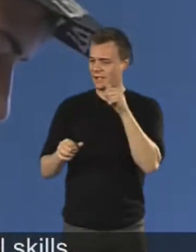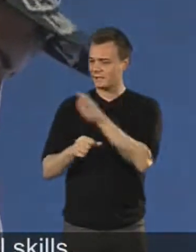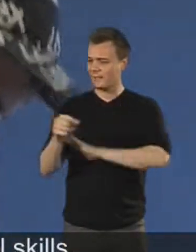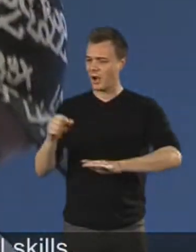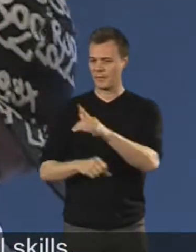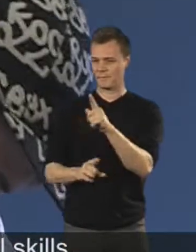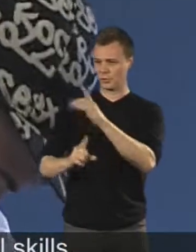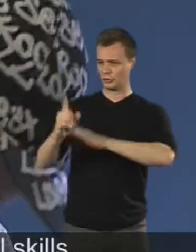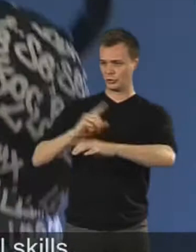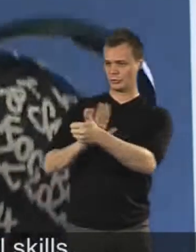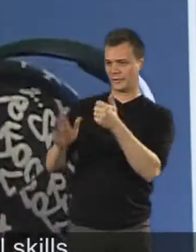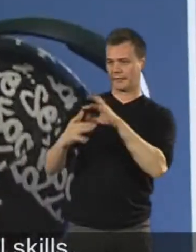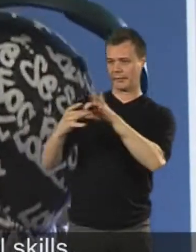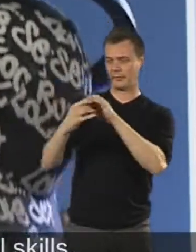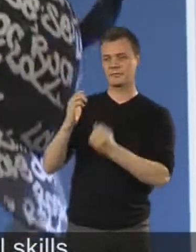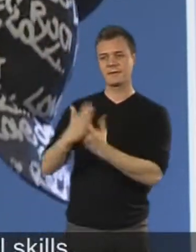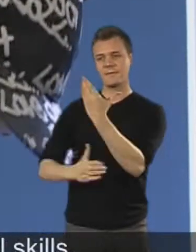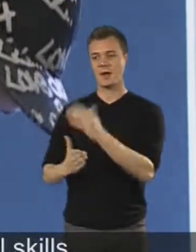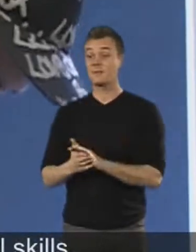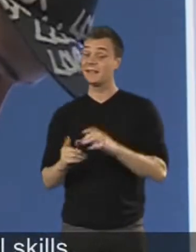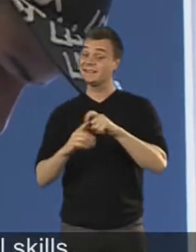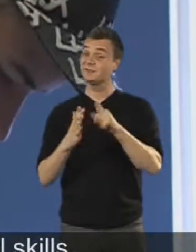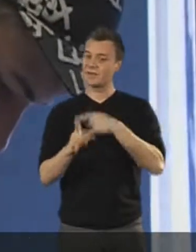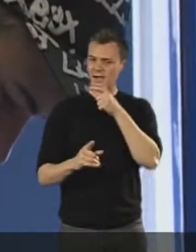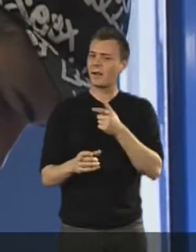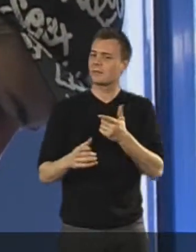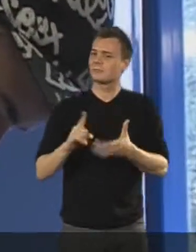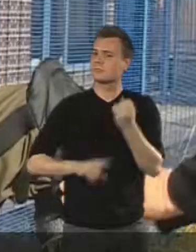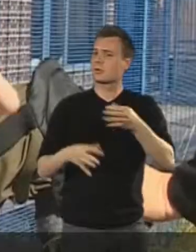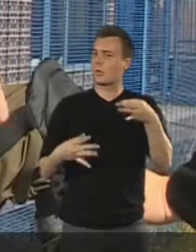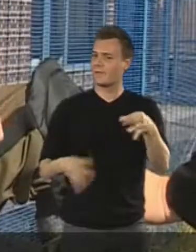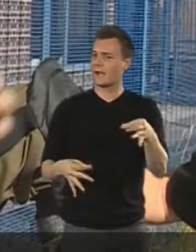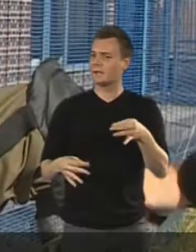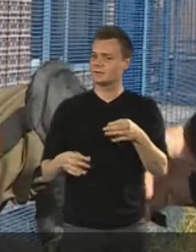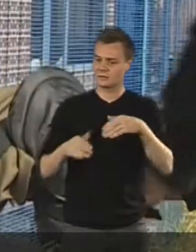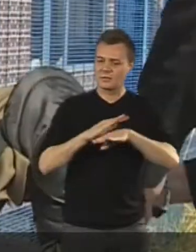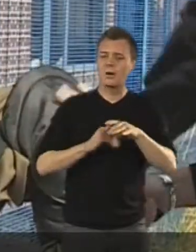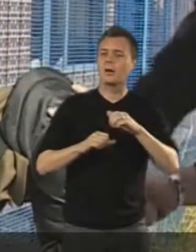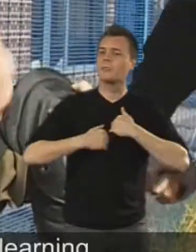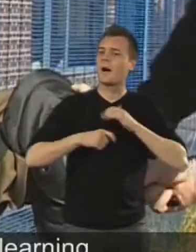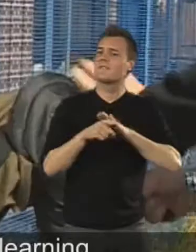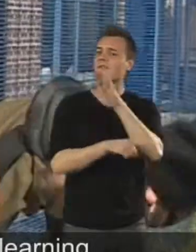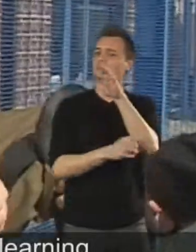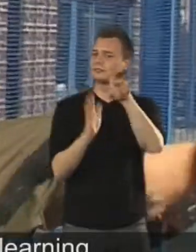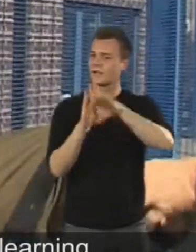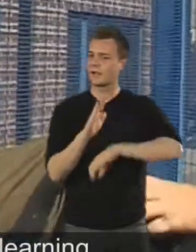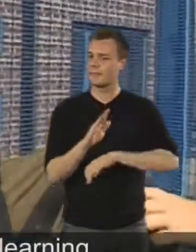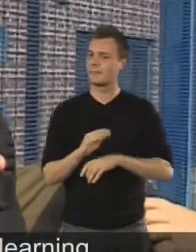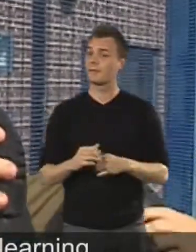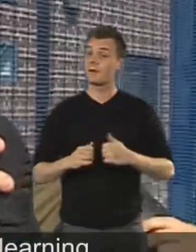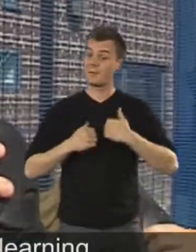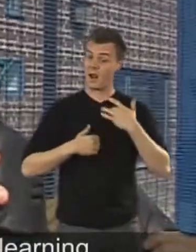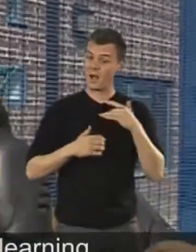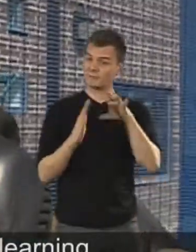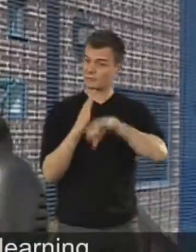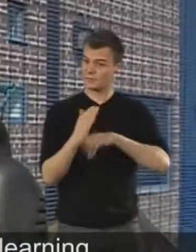skills. DJing is also offered as a qualification under the My Future curriculum. With the new My Life curriculum,